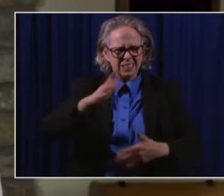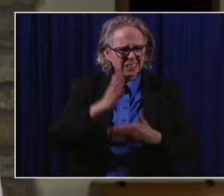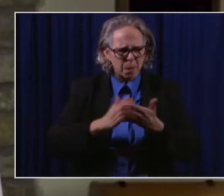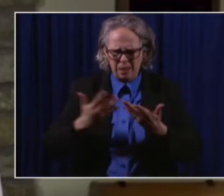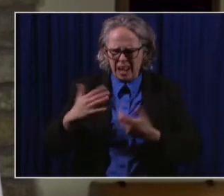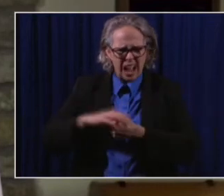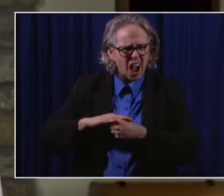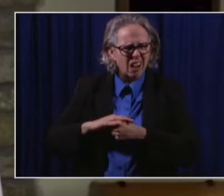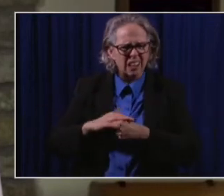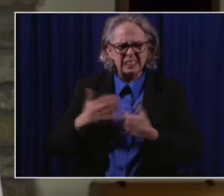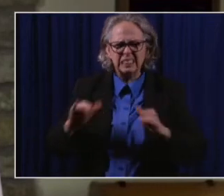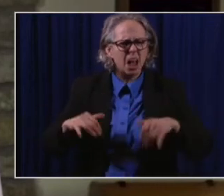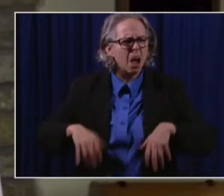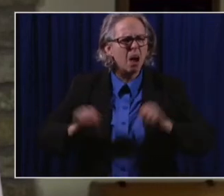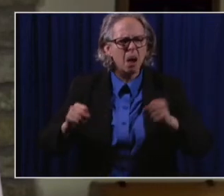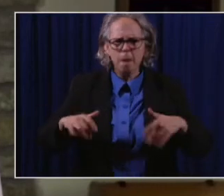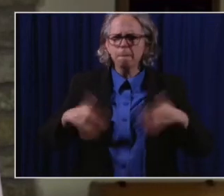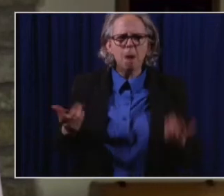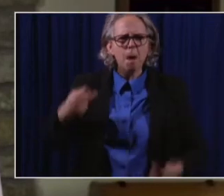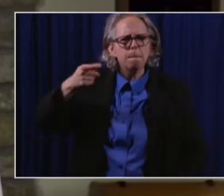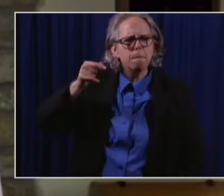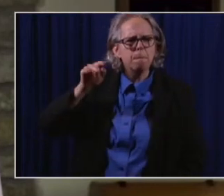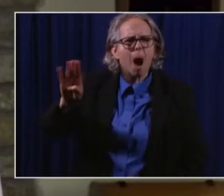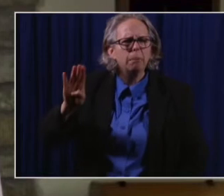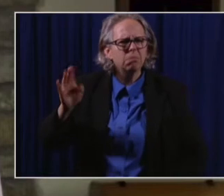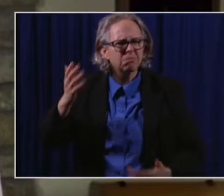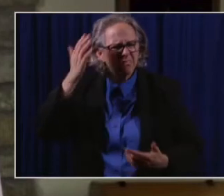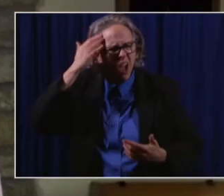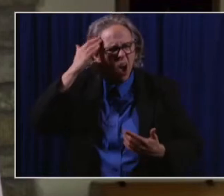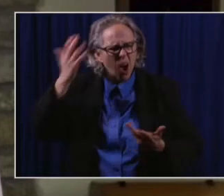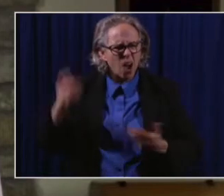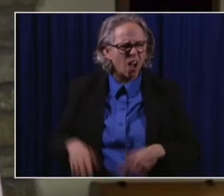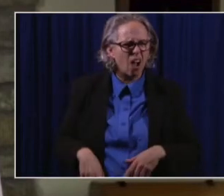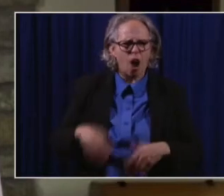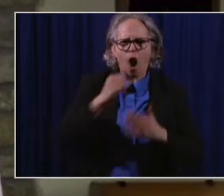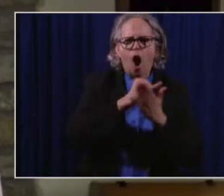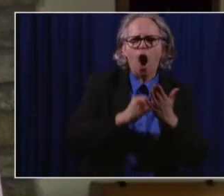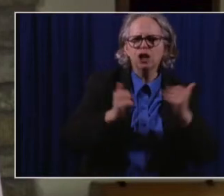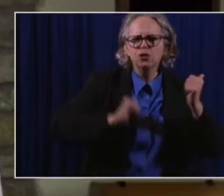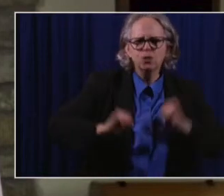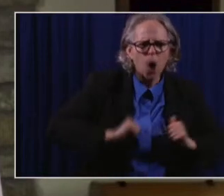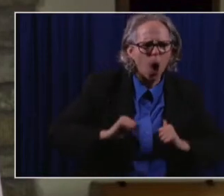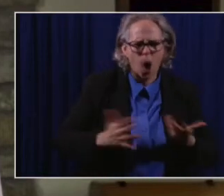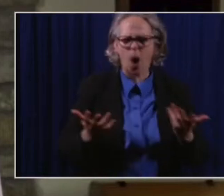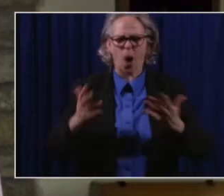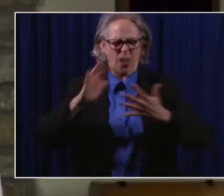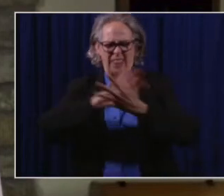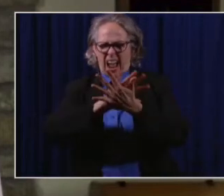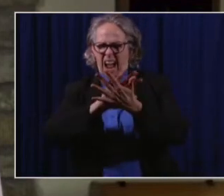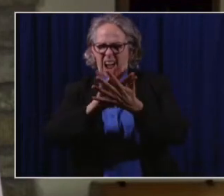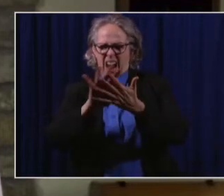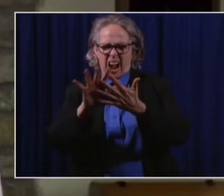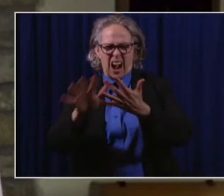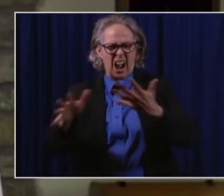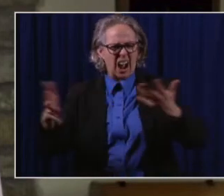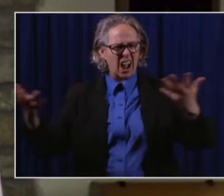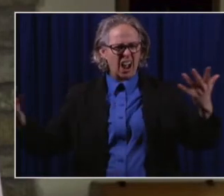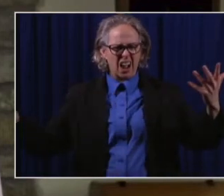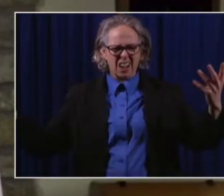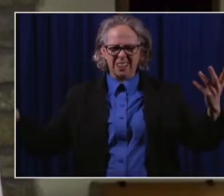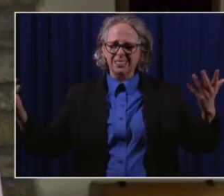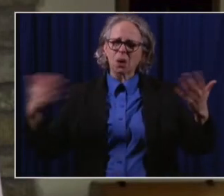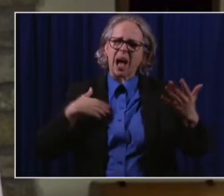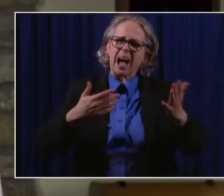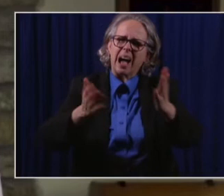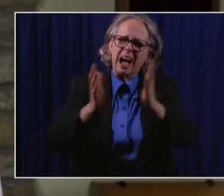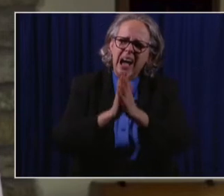shows. Now is really the time to rethink whether these are in the best interest of the community. Our health